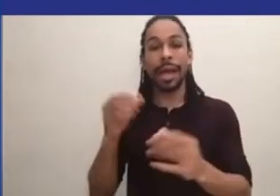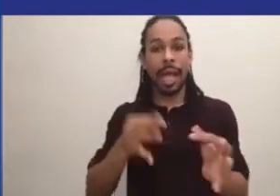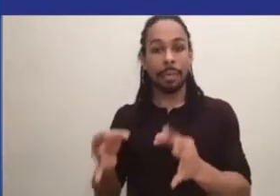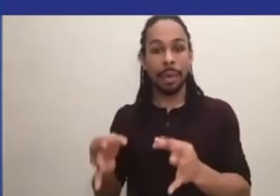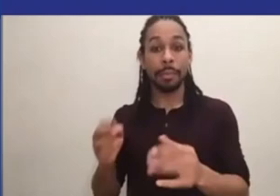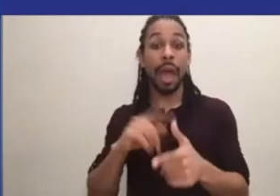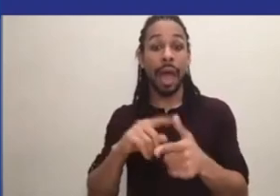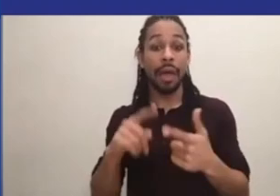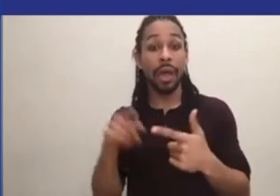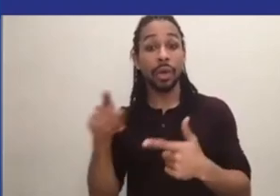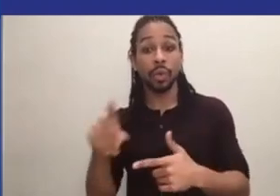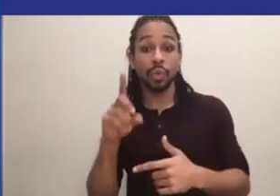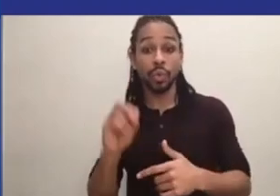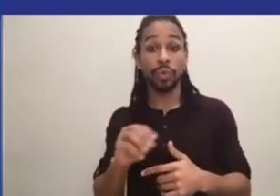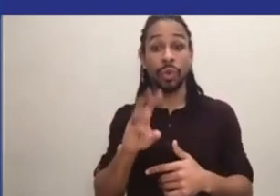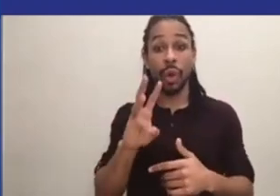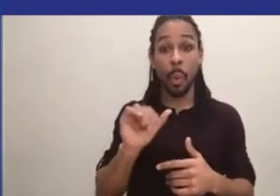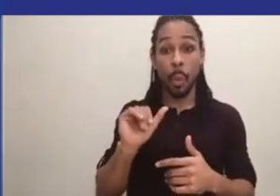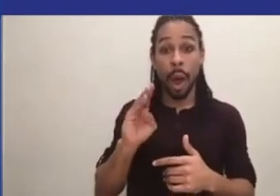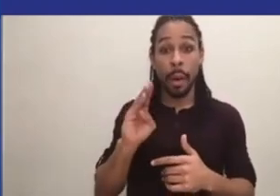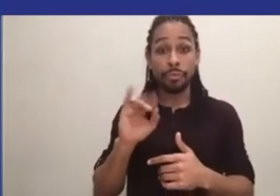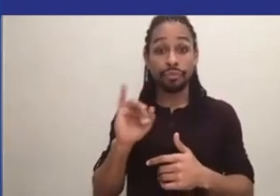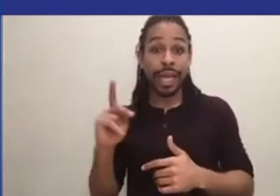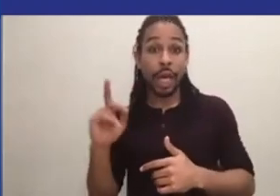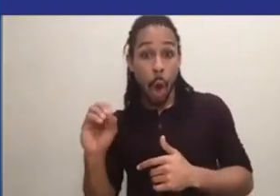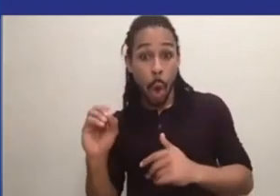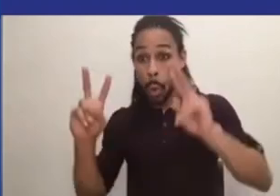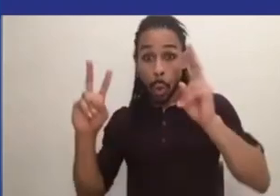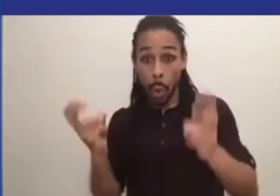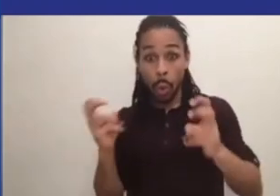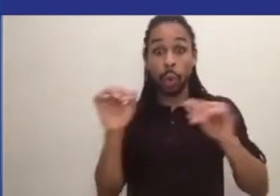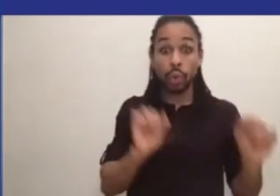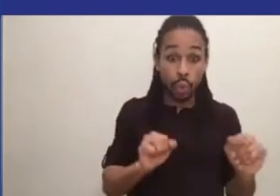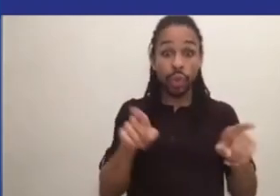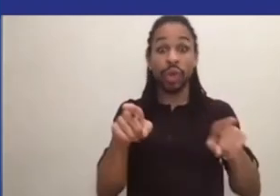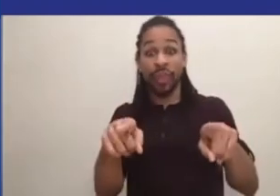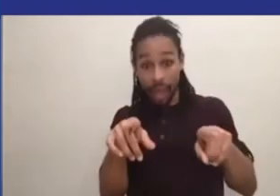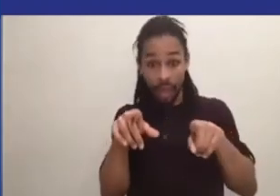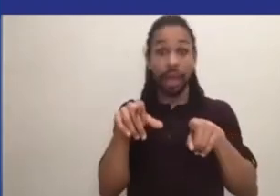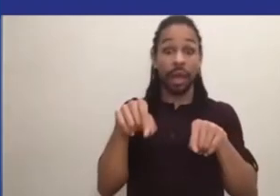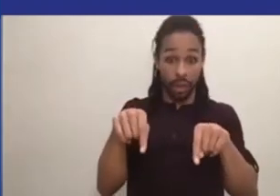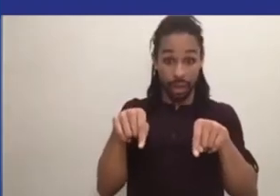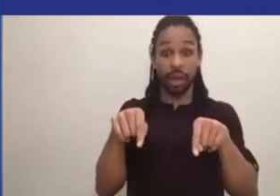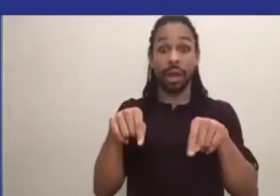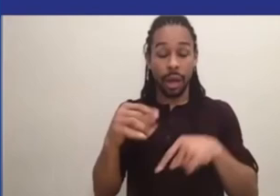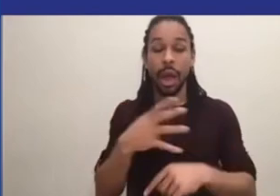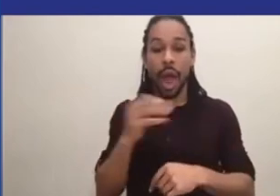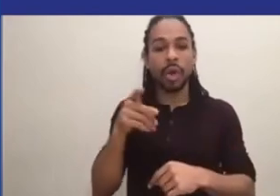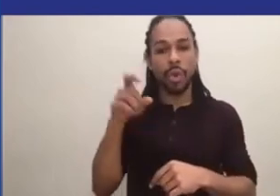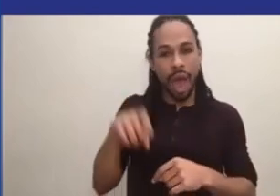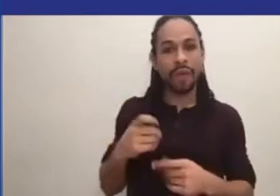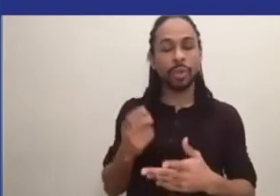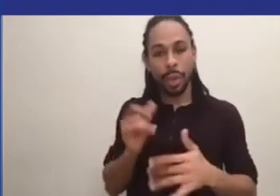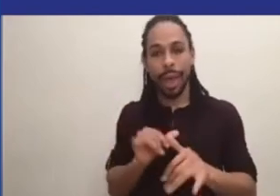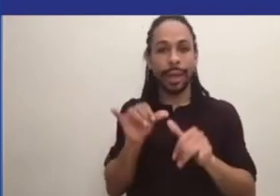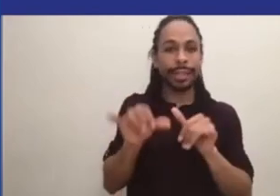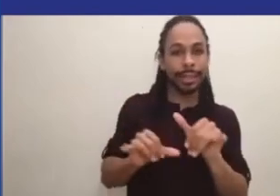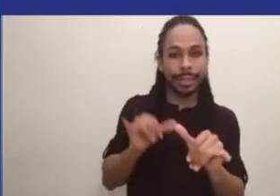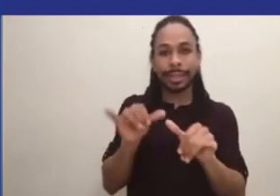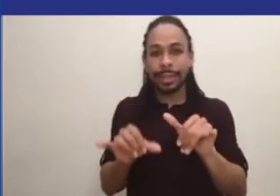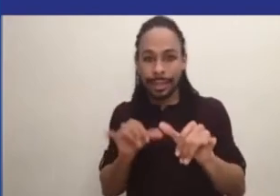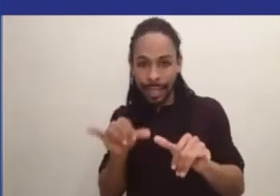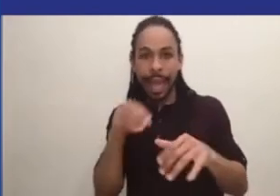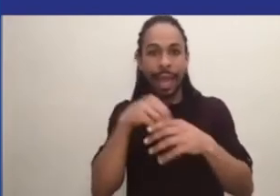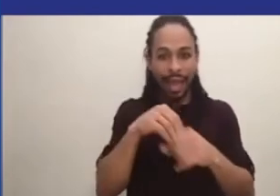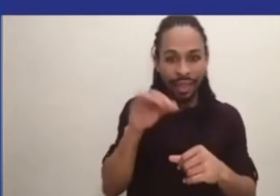Rico to your Crime Mob record, that's what it is. And because you need to sit in the pocket here to that. You know, when you do